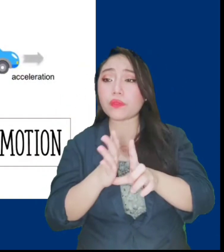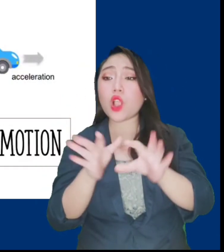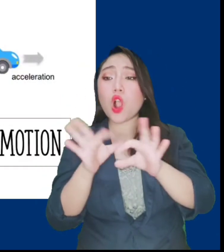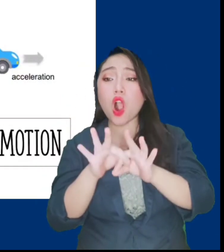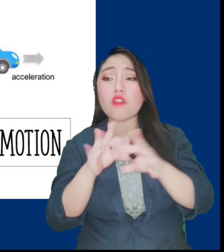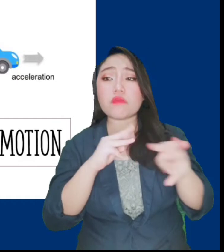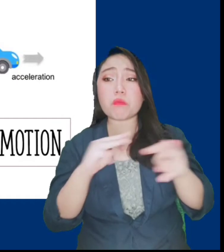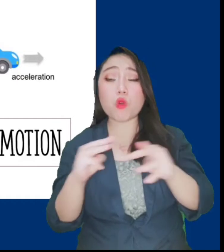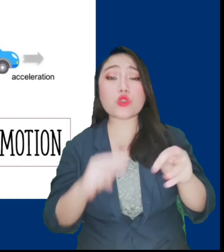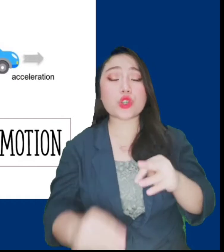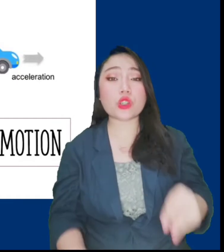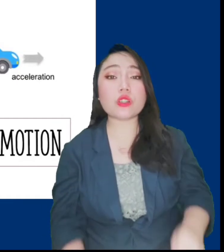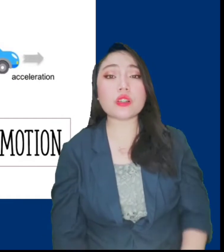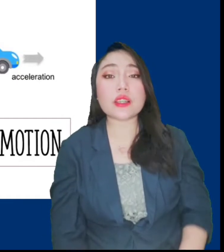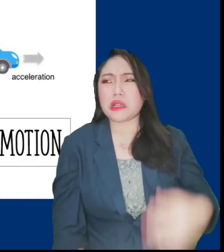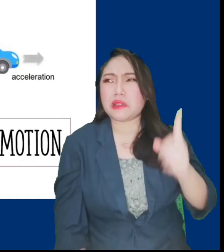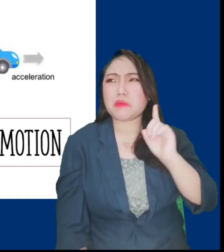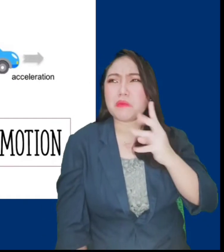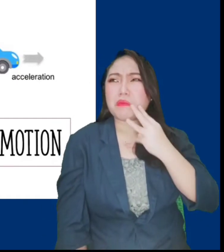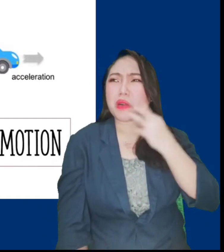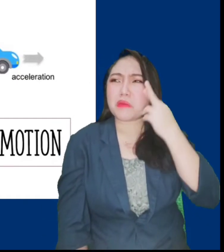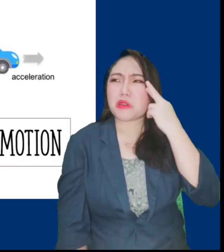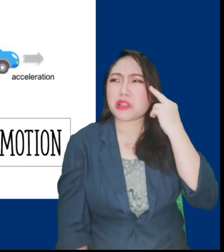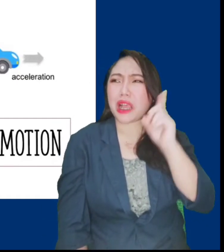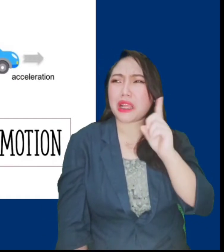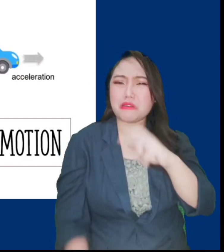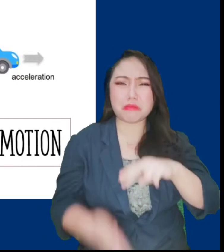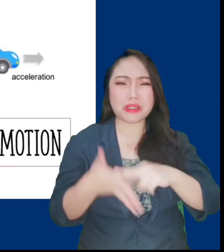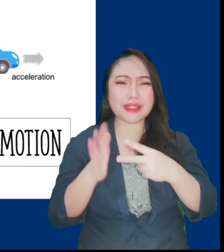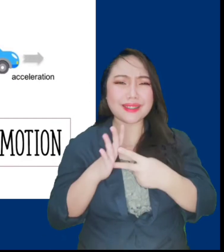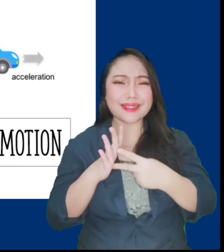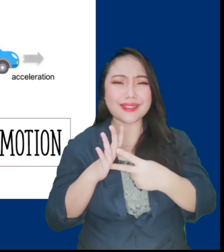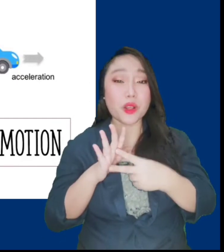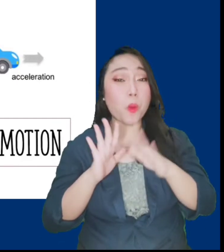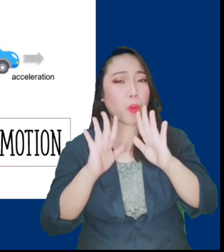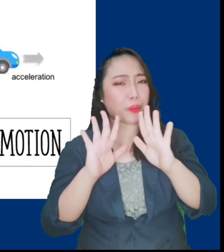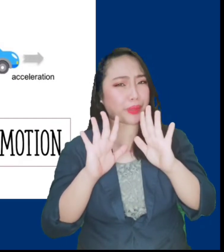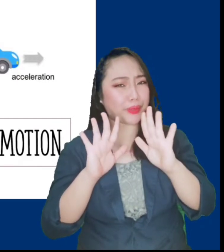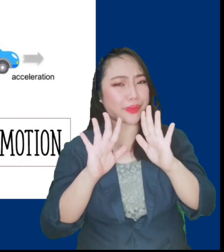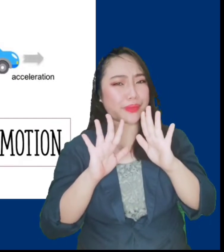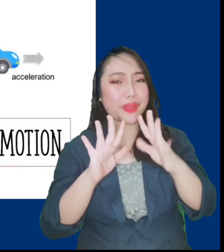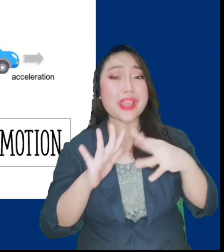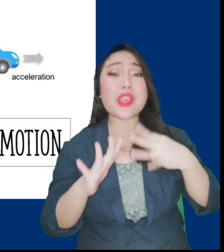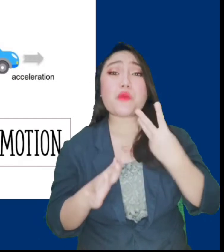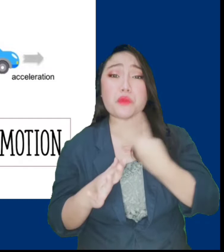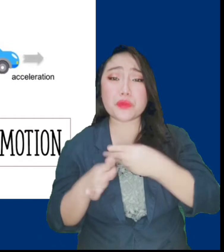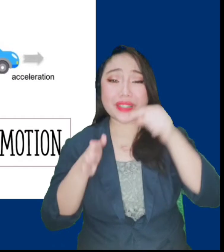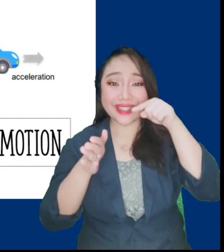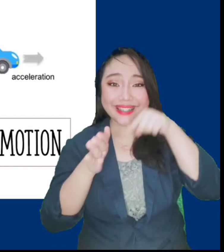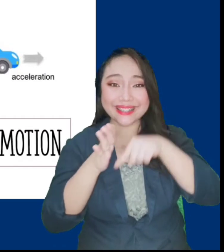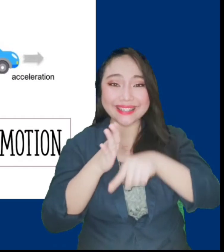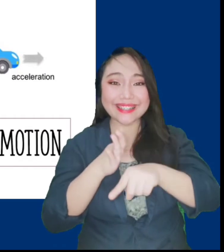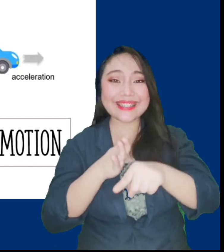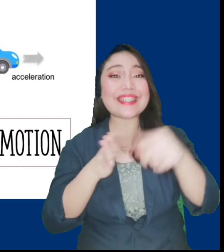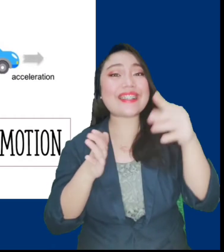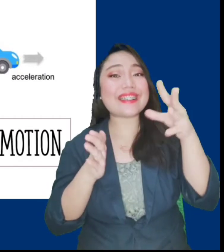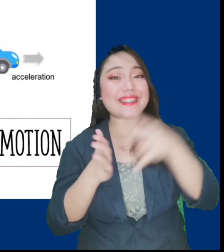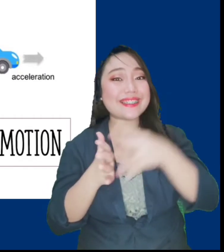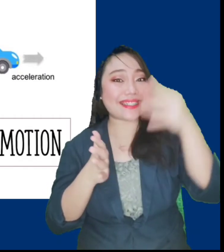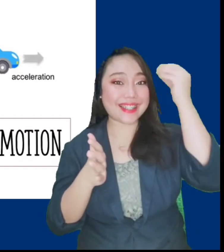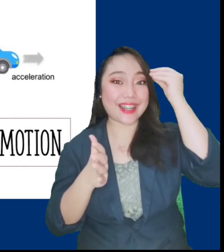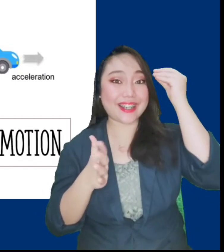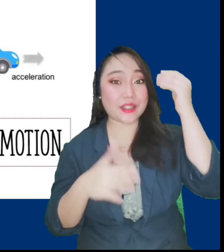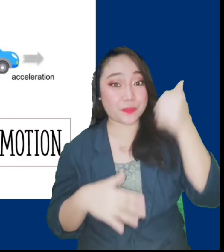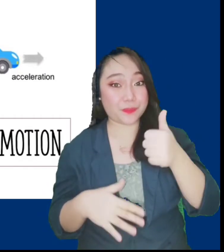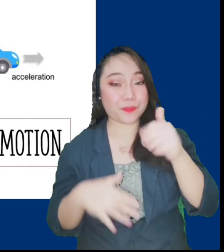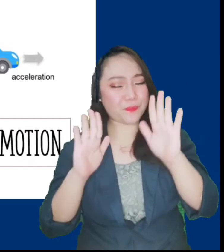Newton's second law of motion. Mom Rhoda, what does that mean? Wait, we will